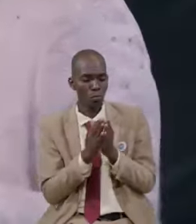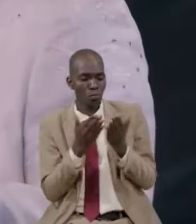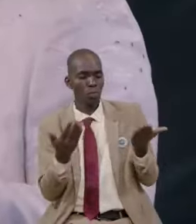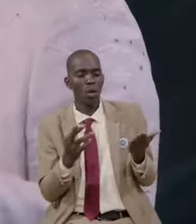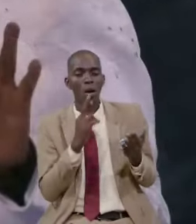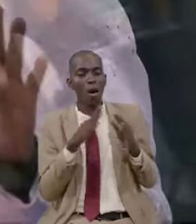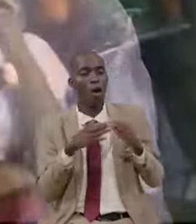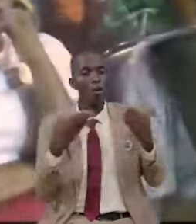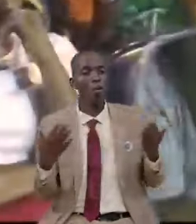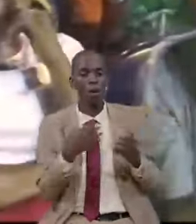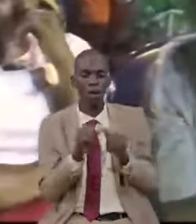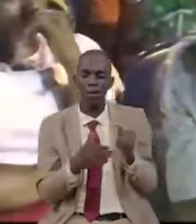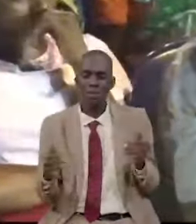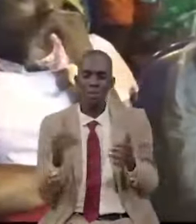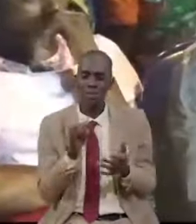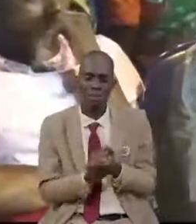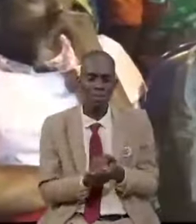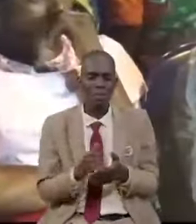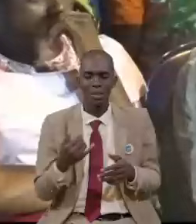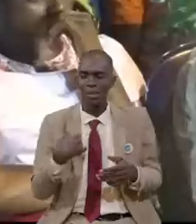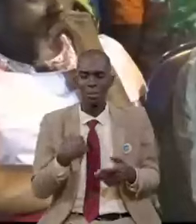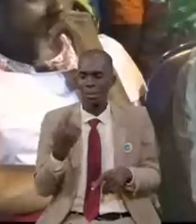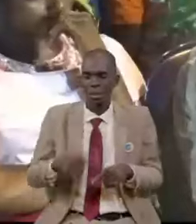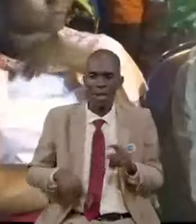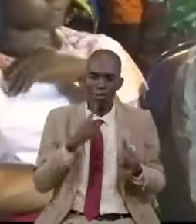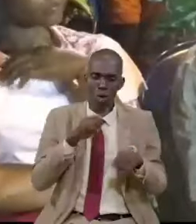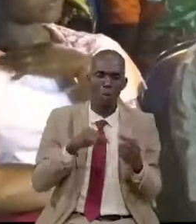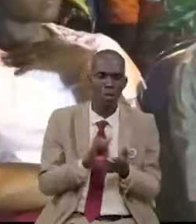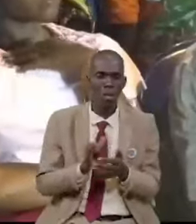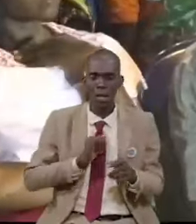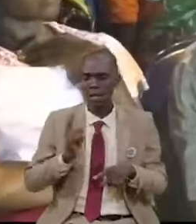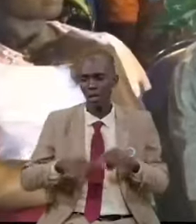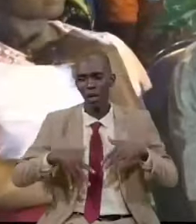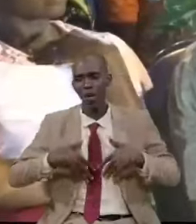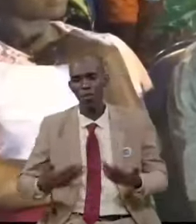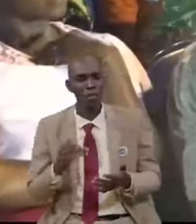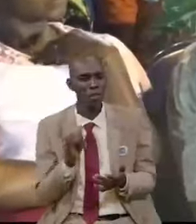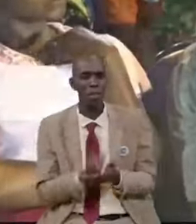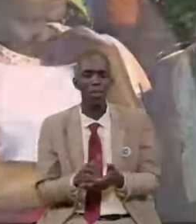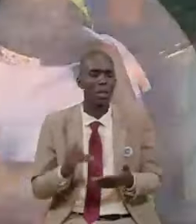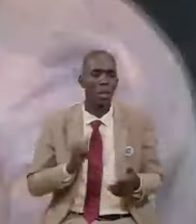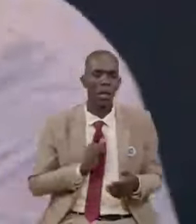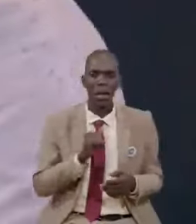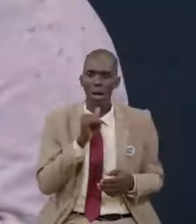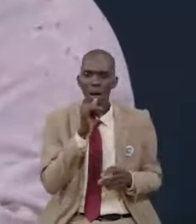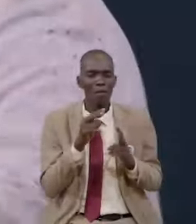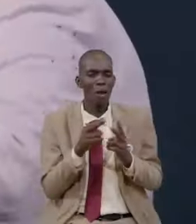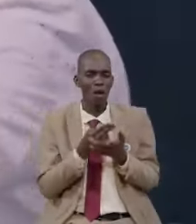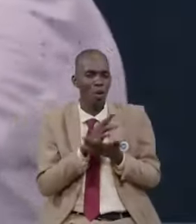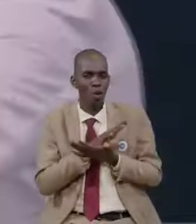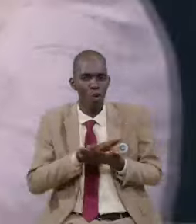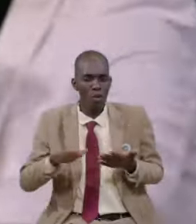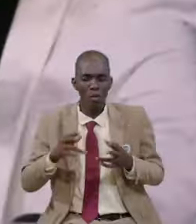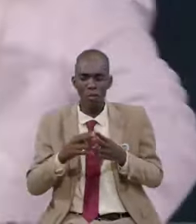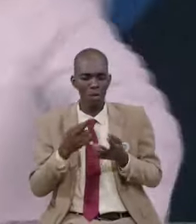saying, I can't talk about that, I can't confess that, I am, everybody knows I'm too holy, I'm too righteous to do that, but you